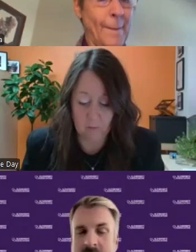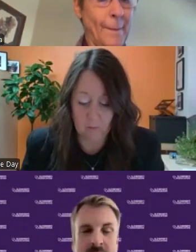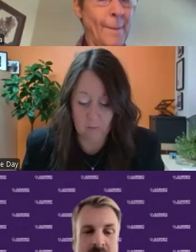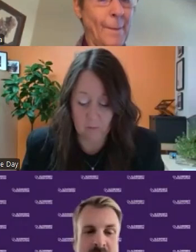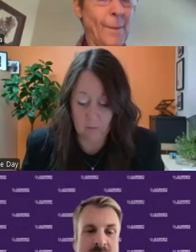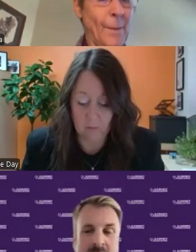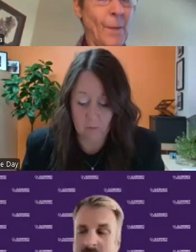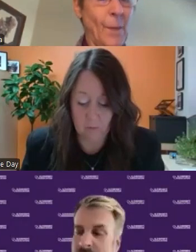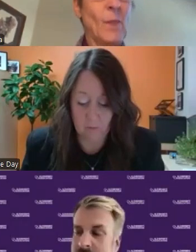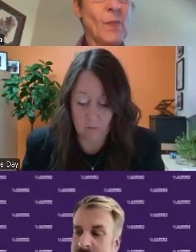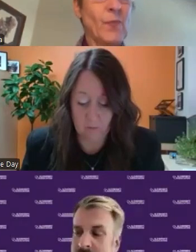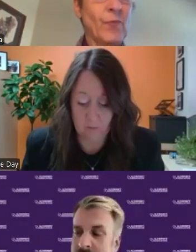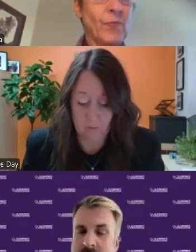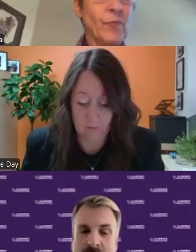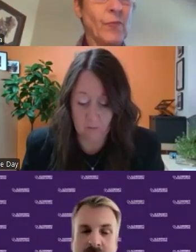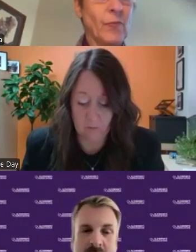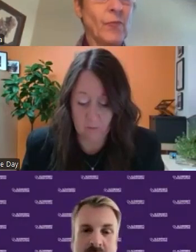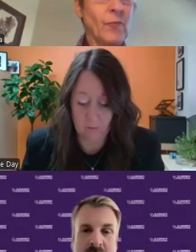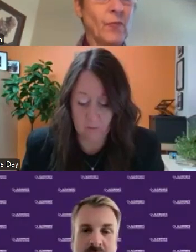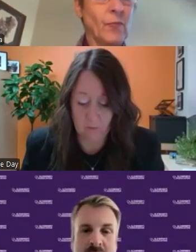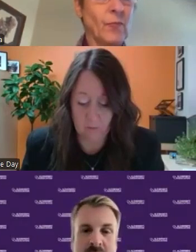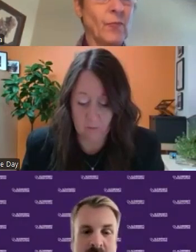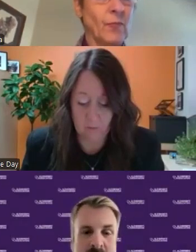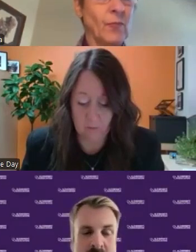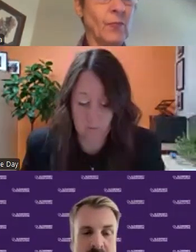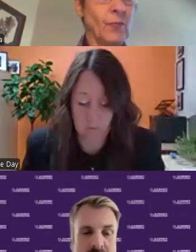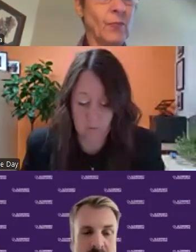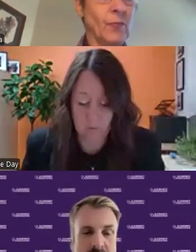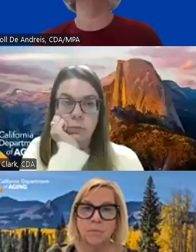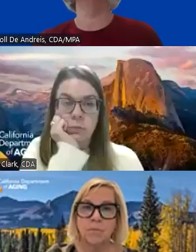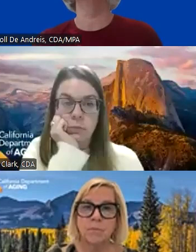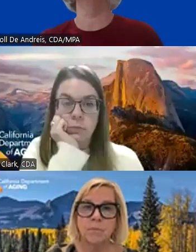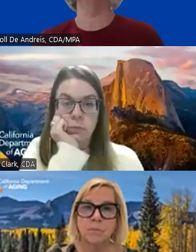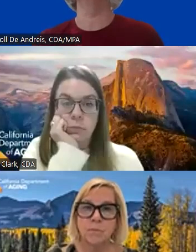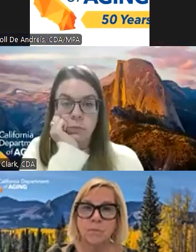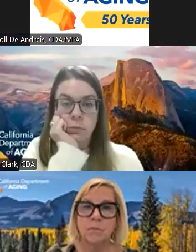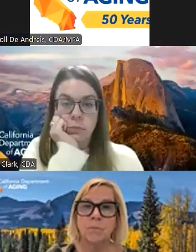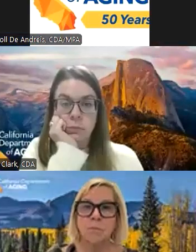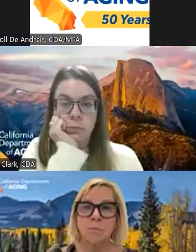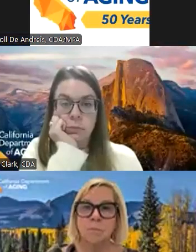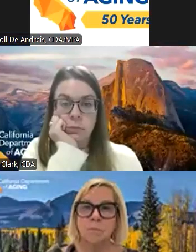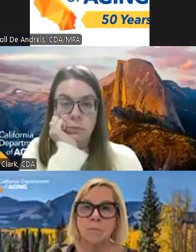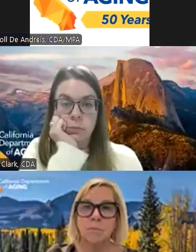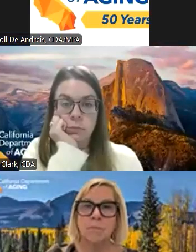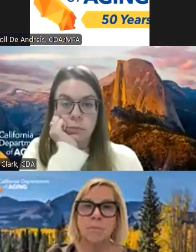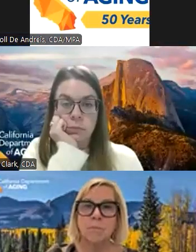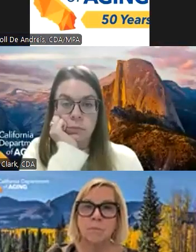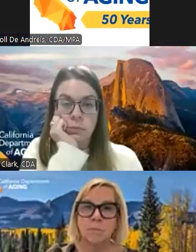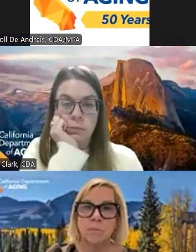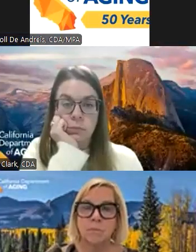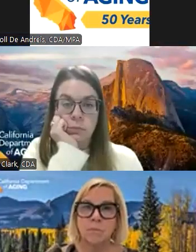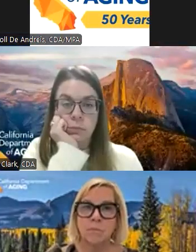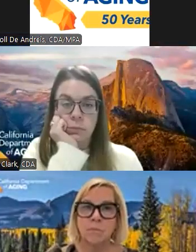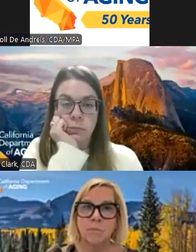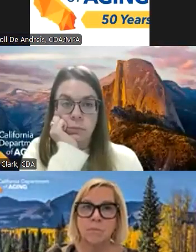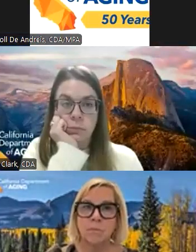the administration to secure the positive outcomes that we just heard about that. And I think with that, we are going